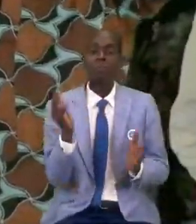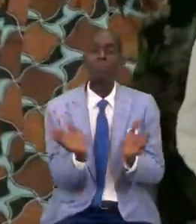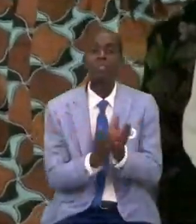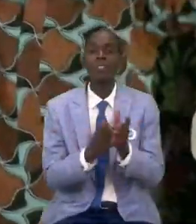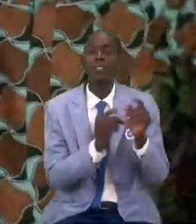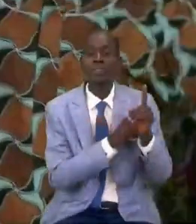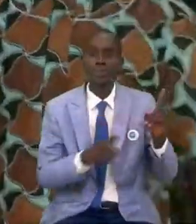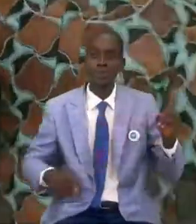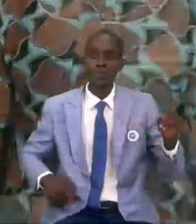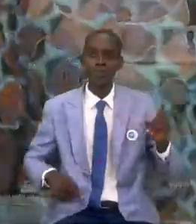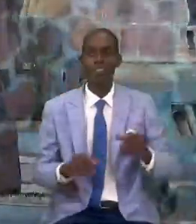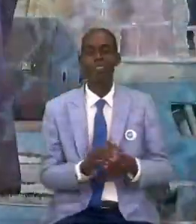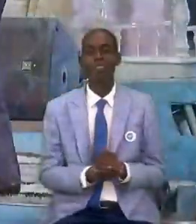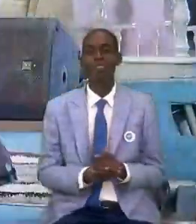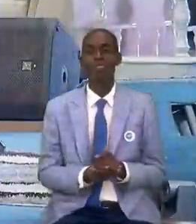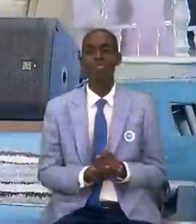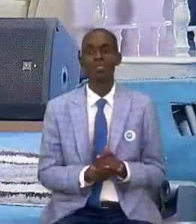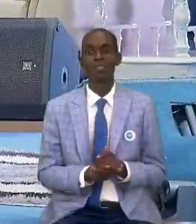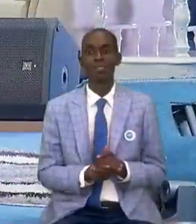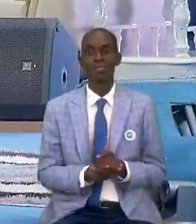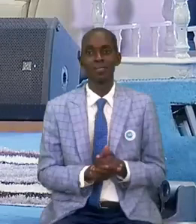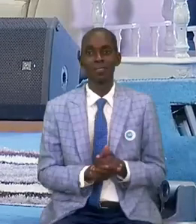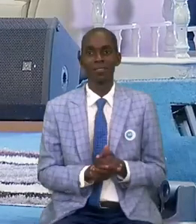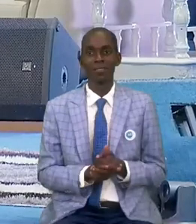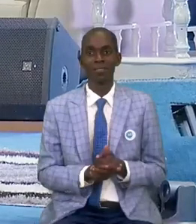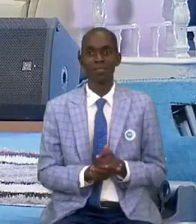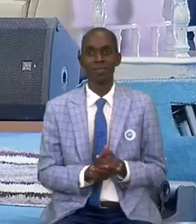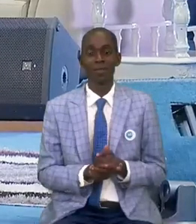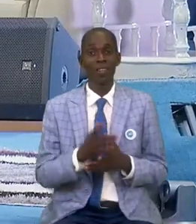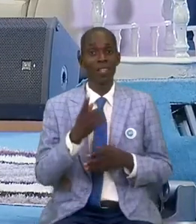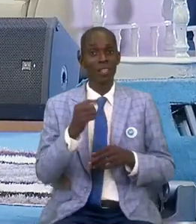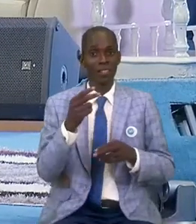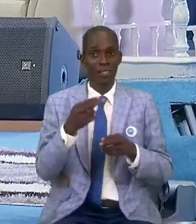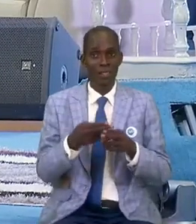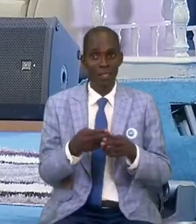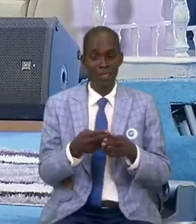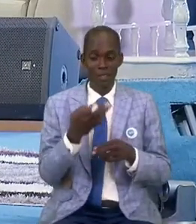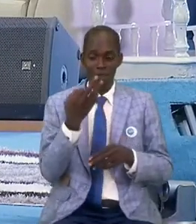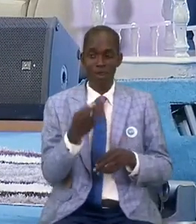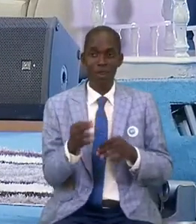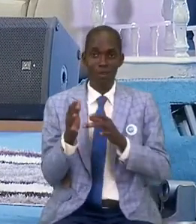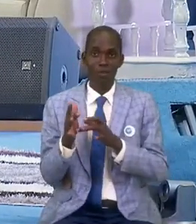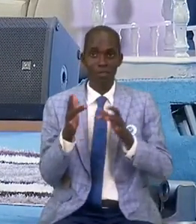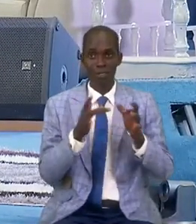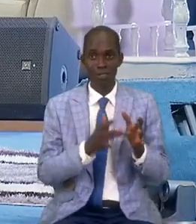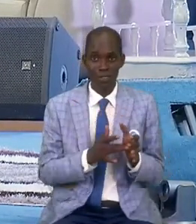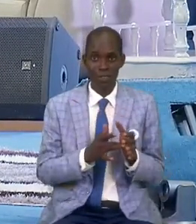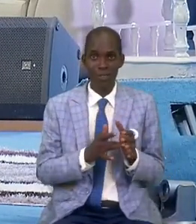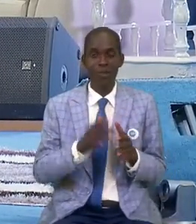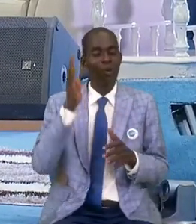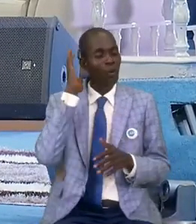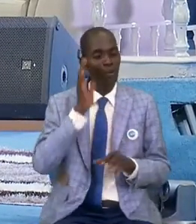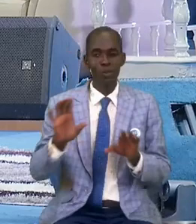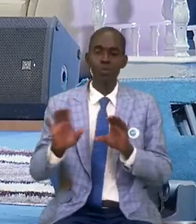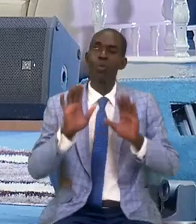The name of Jesus will do wonders in your life tonight. At the mention